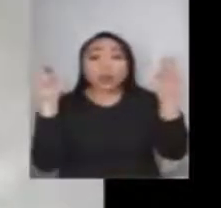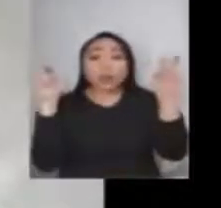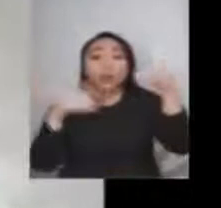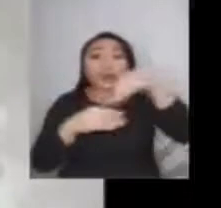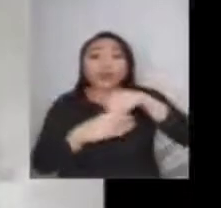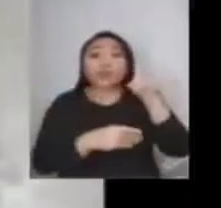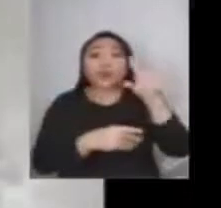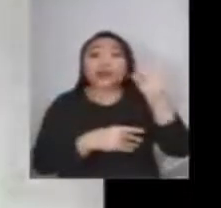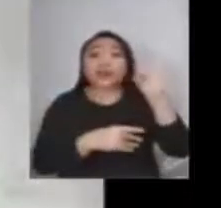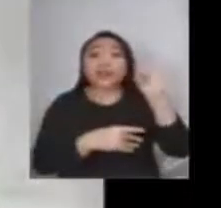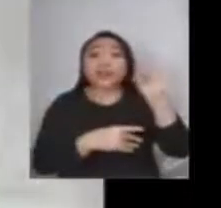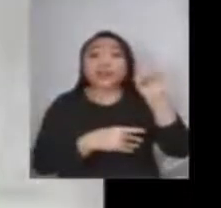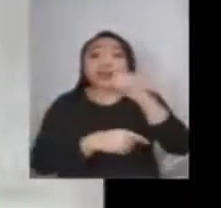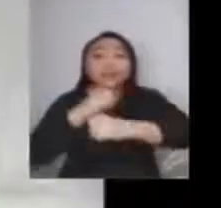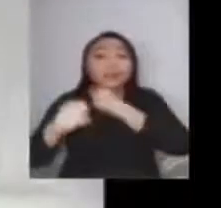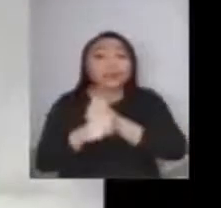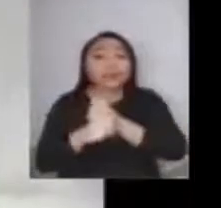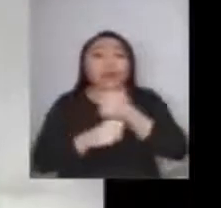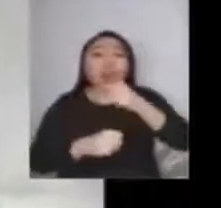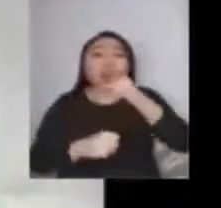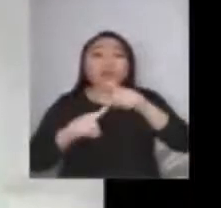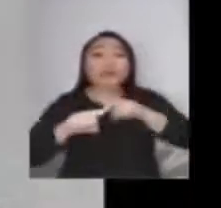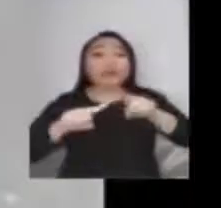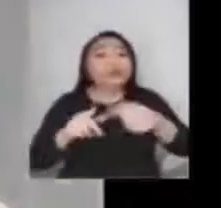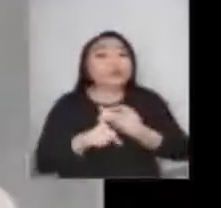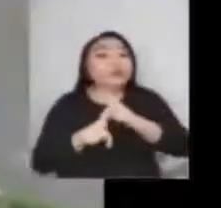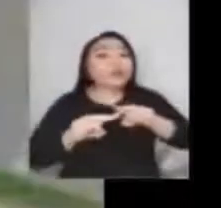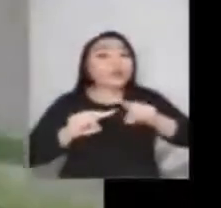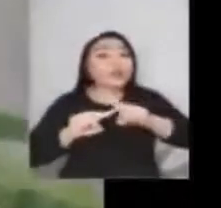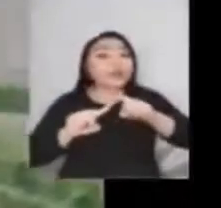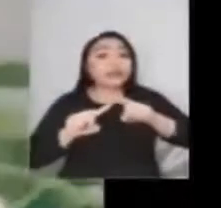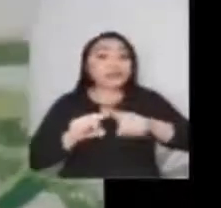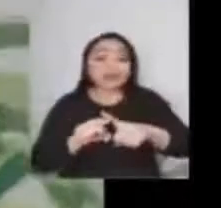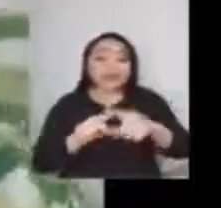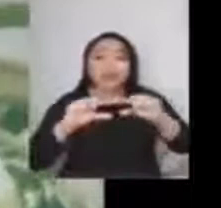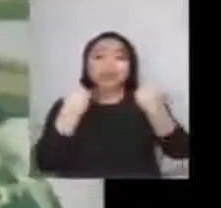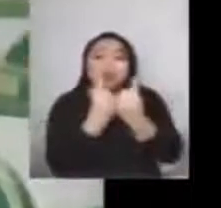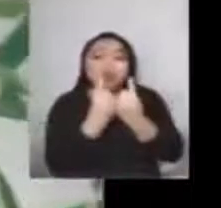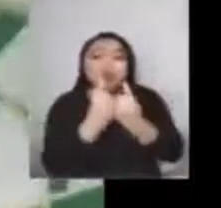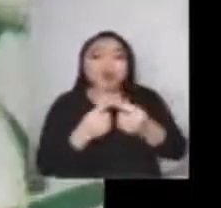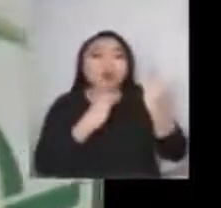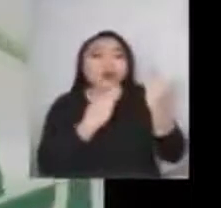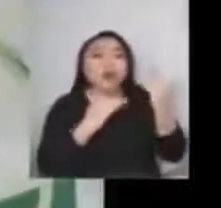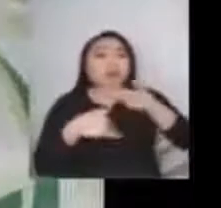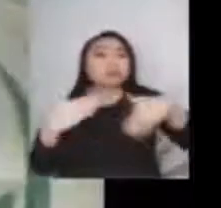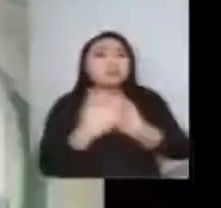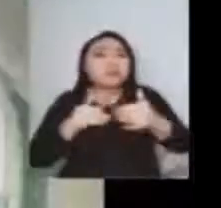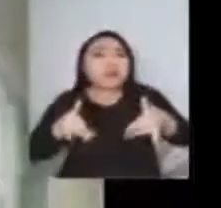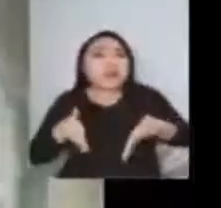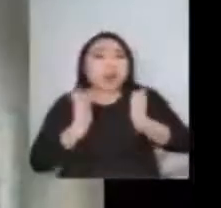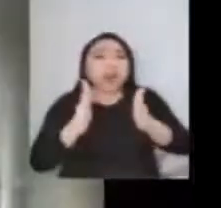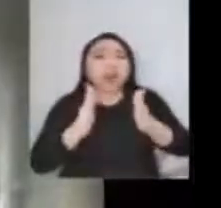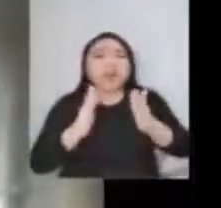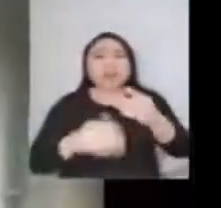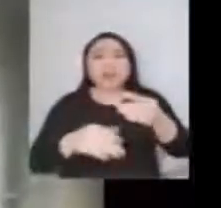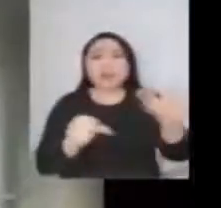When the Philippines signed and ratified the United Nations Convention on the Elimination of All Forms of Discrimination Against Women, or